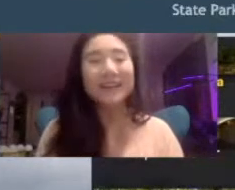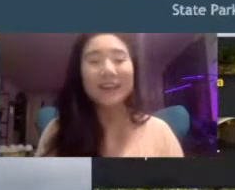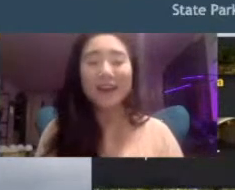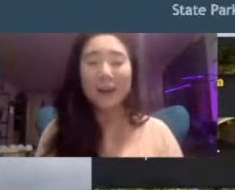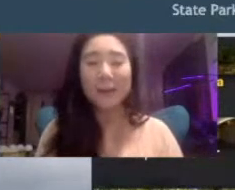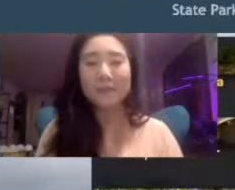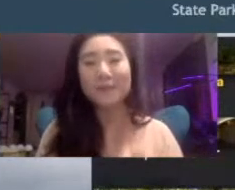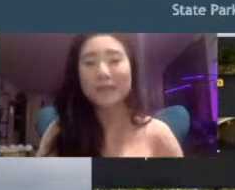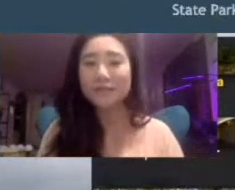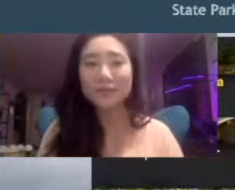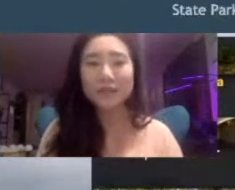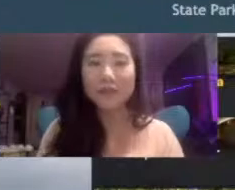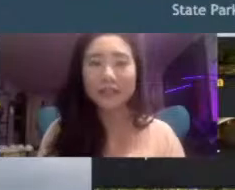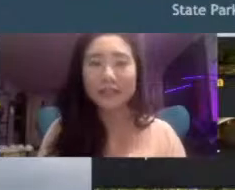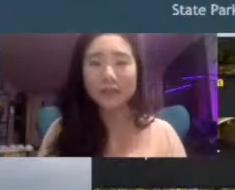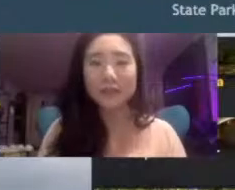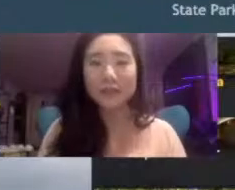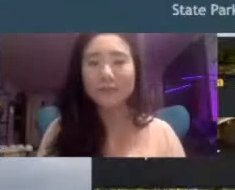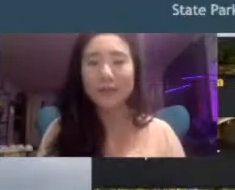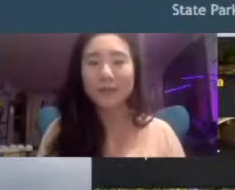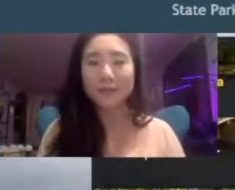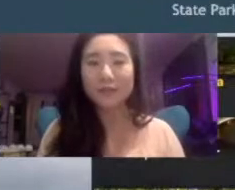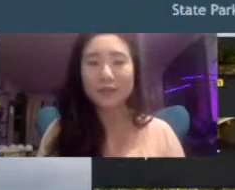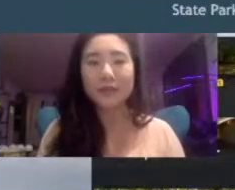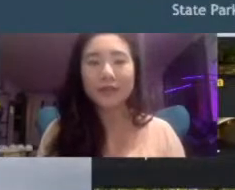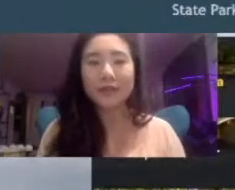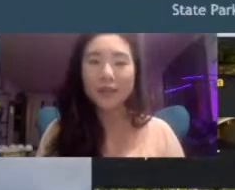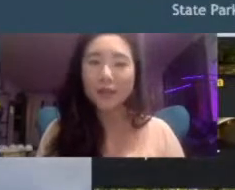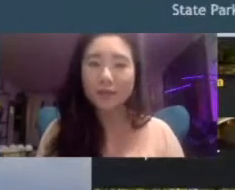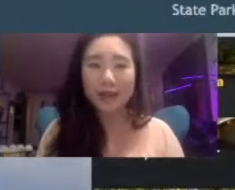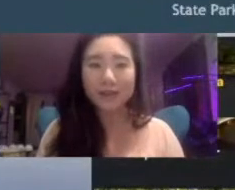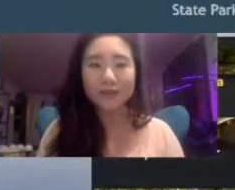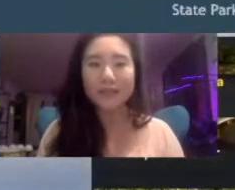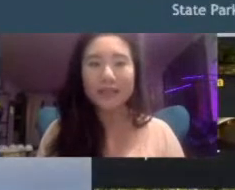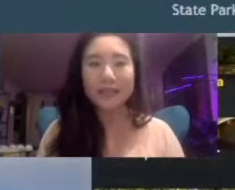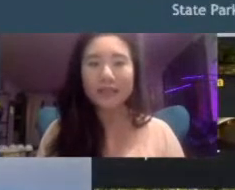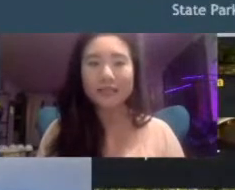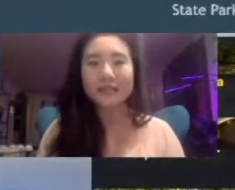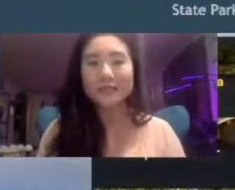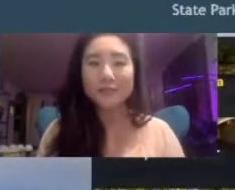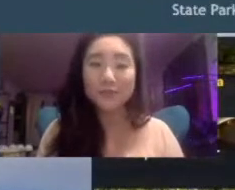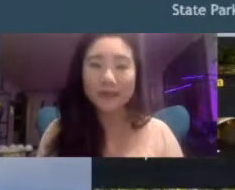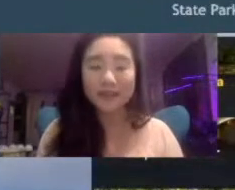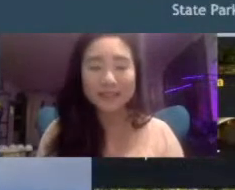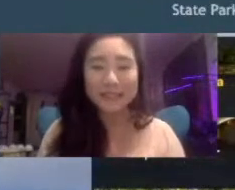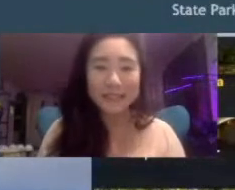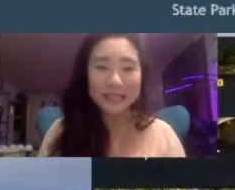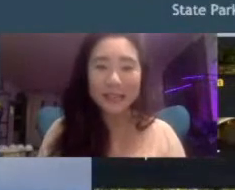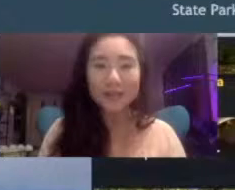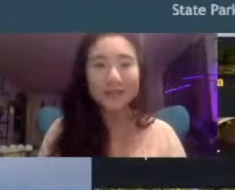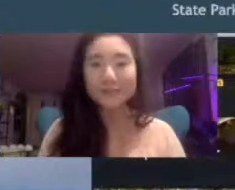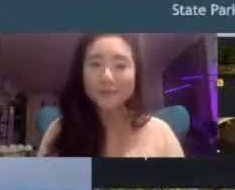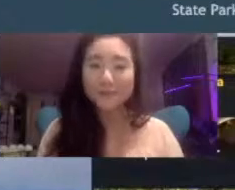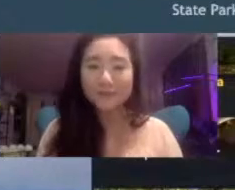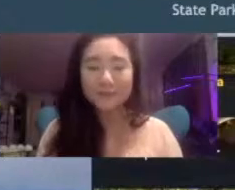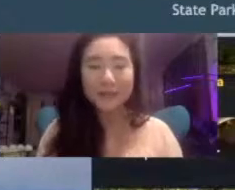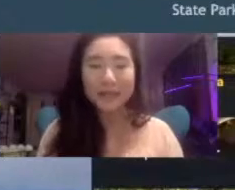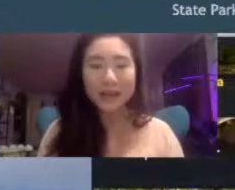better. But it's a really fantastic way to be able to look around and zoom in and see